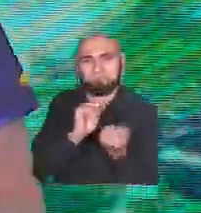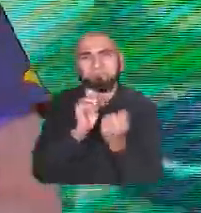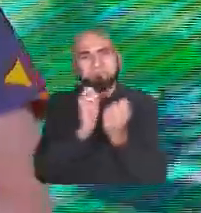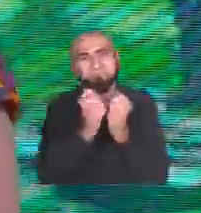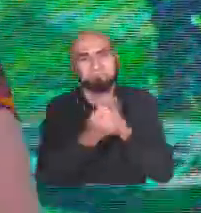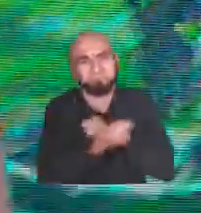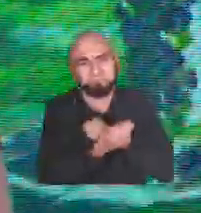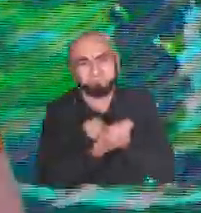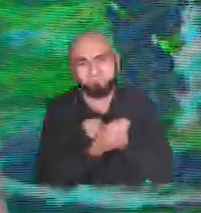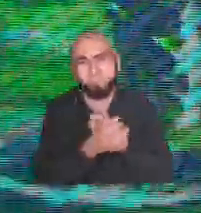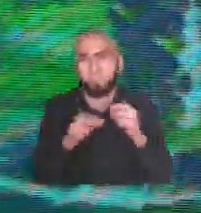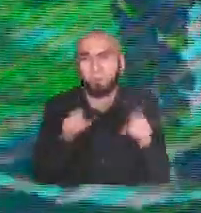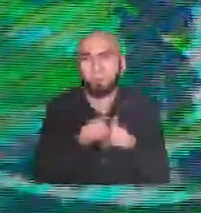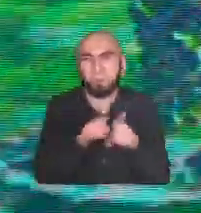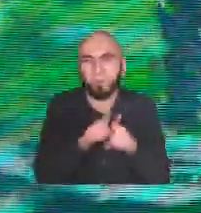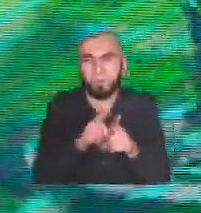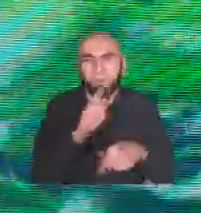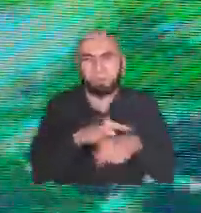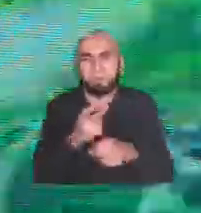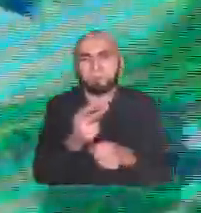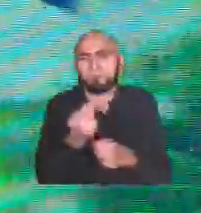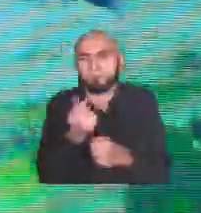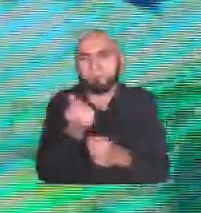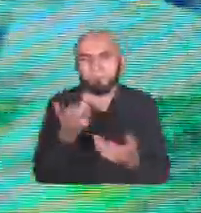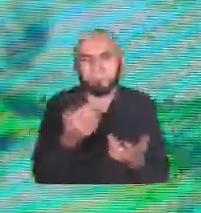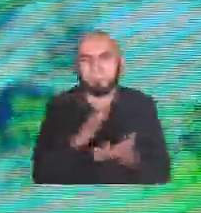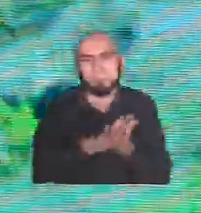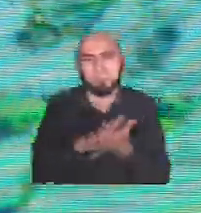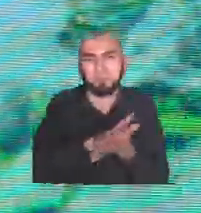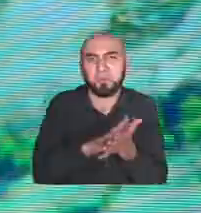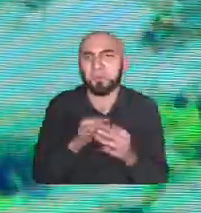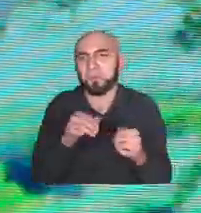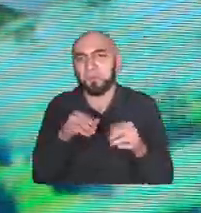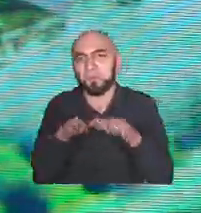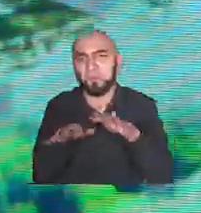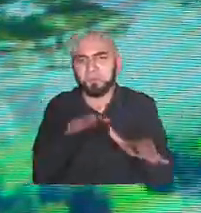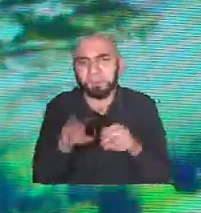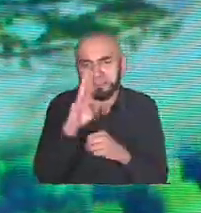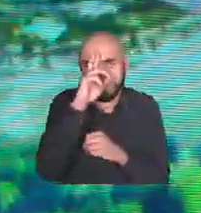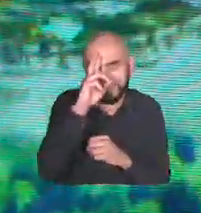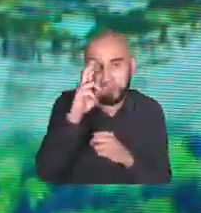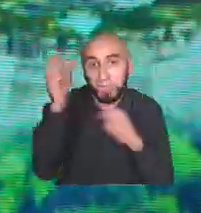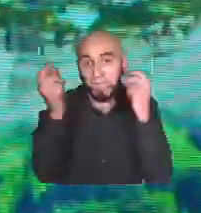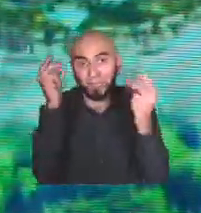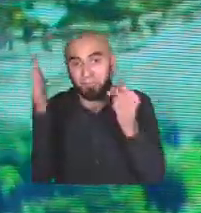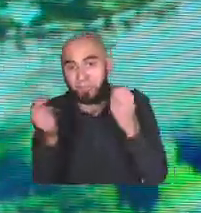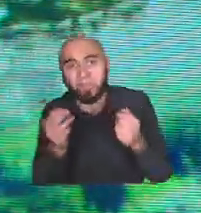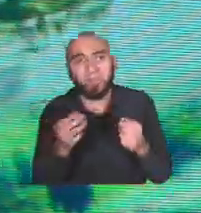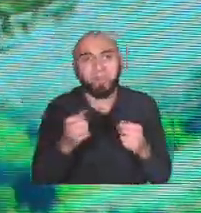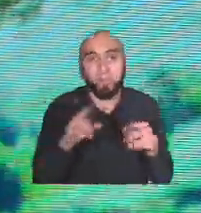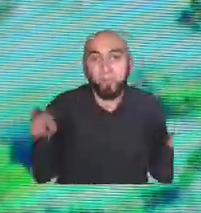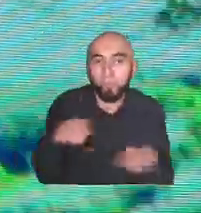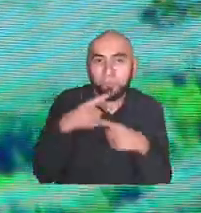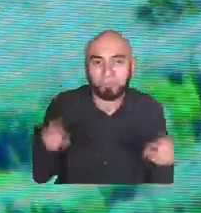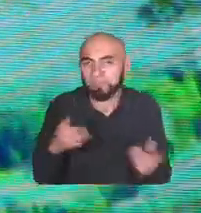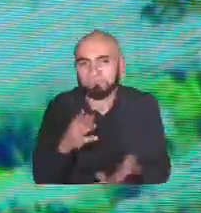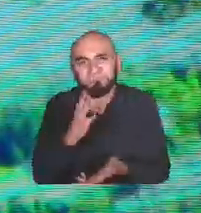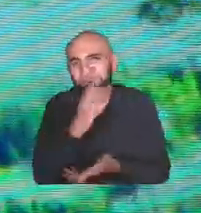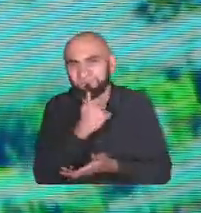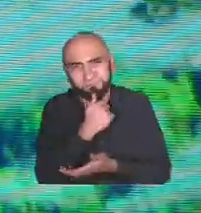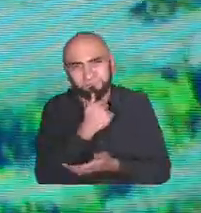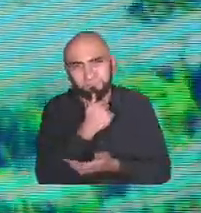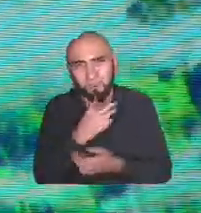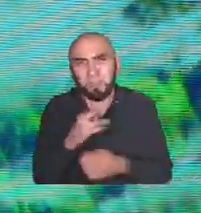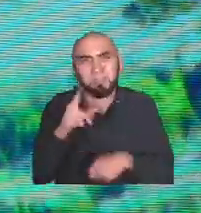for weirdness and creativity. It doesn't leave any room for making music. It just leaves room for the same thing. Maybe